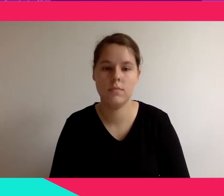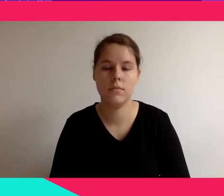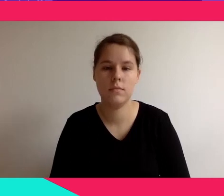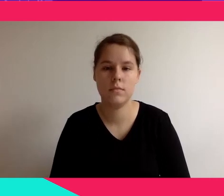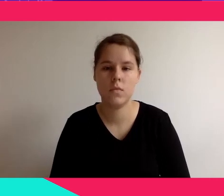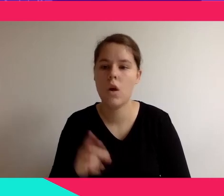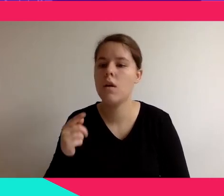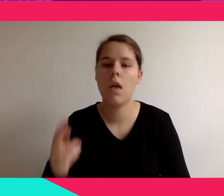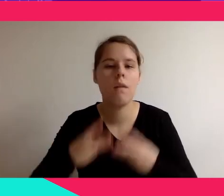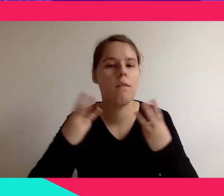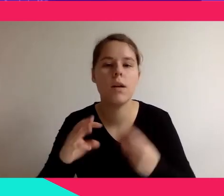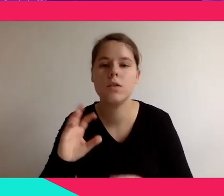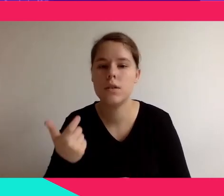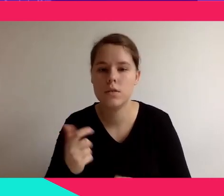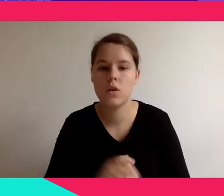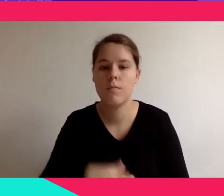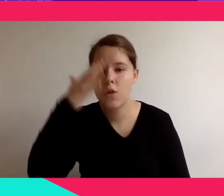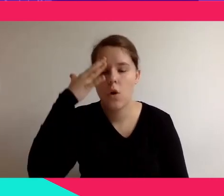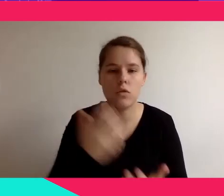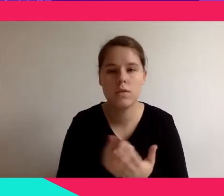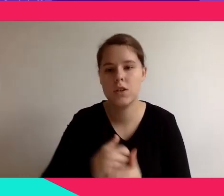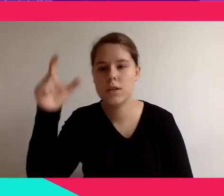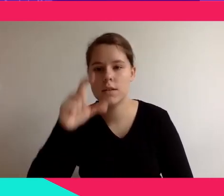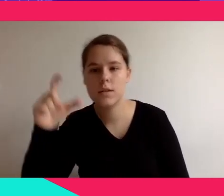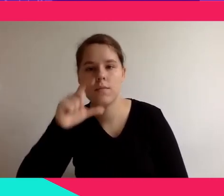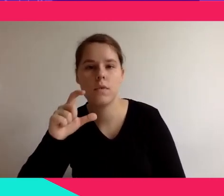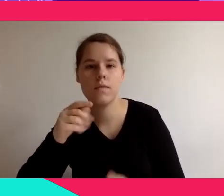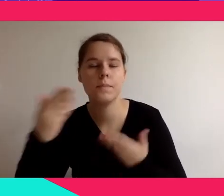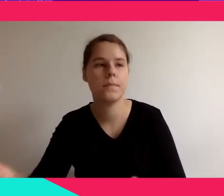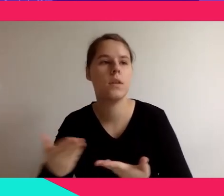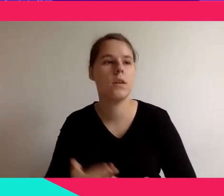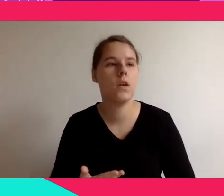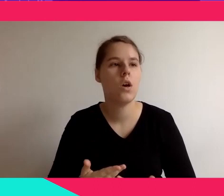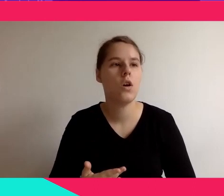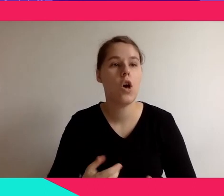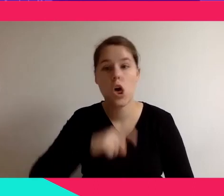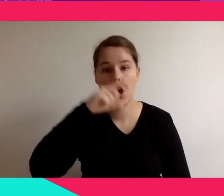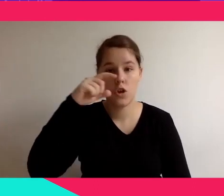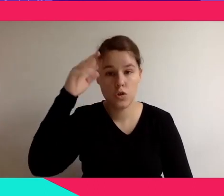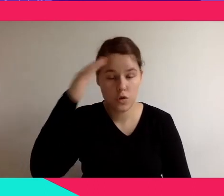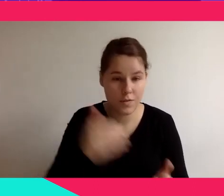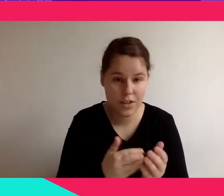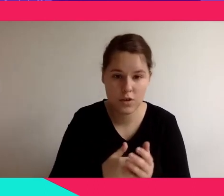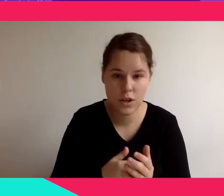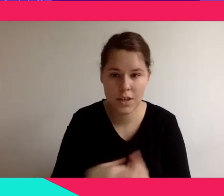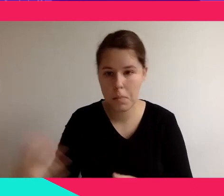contest, online based contest, into the physical museum was to create an exhibition in our main hall